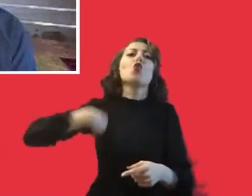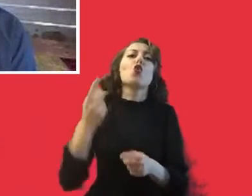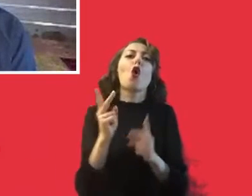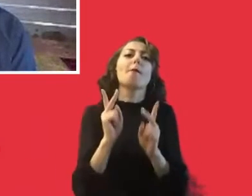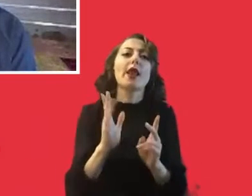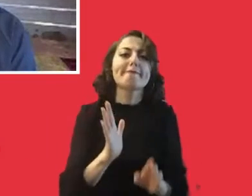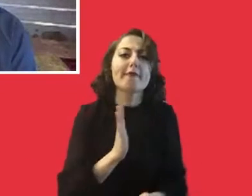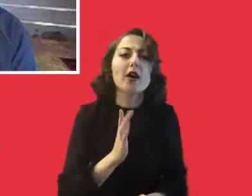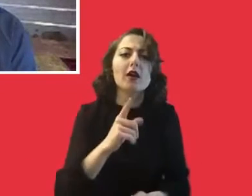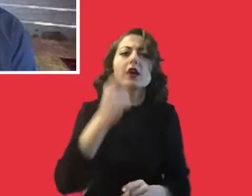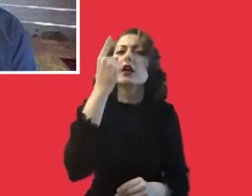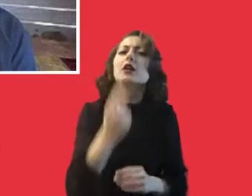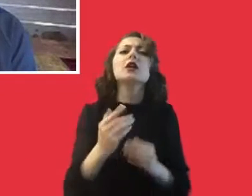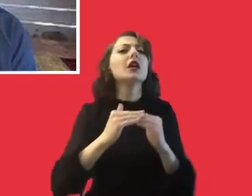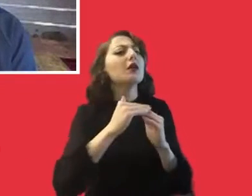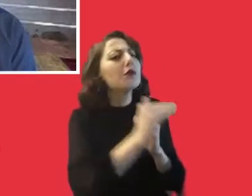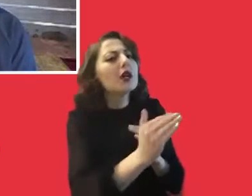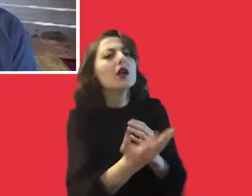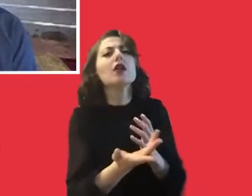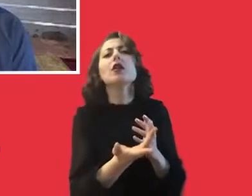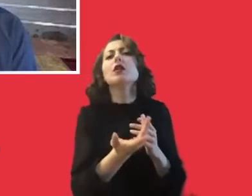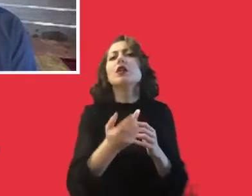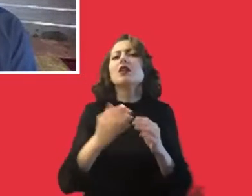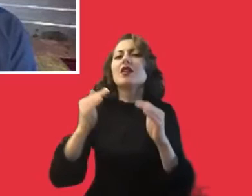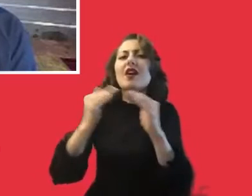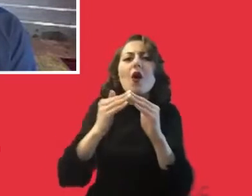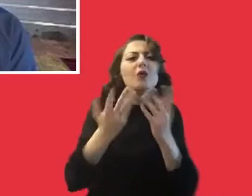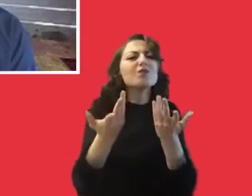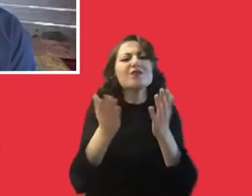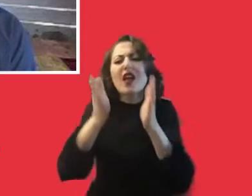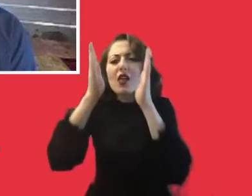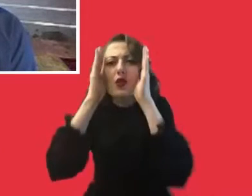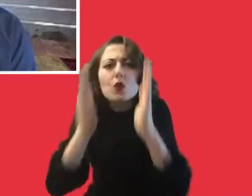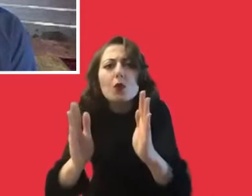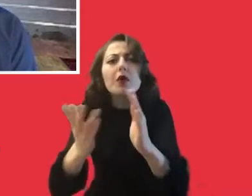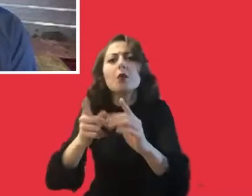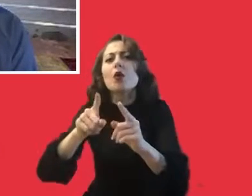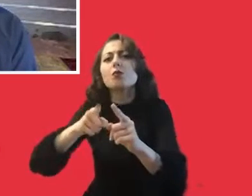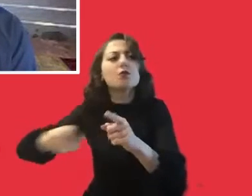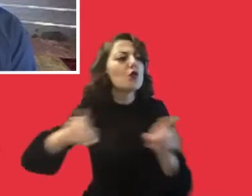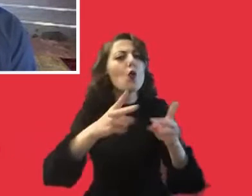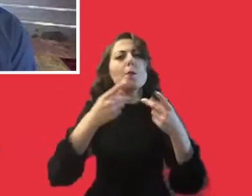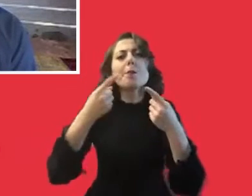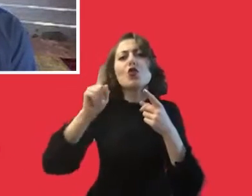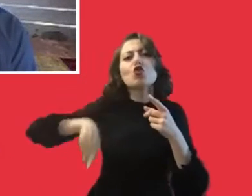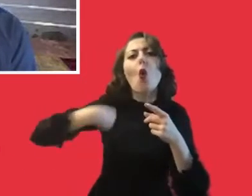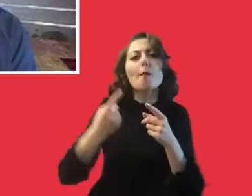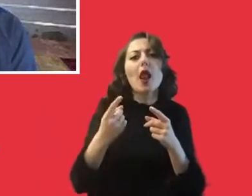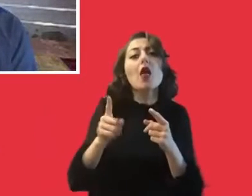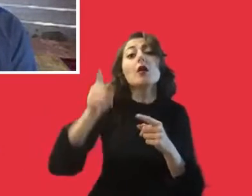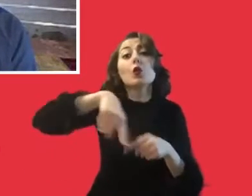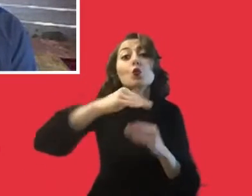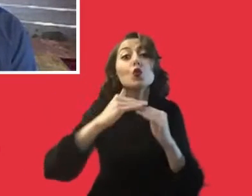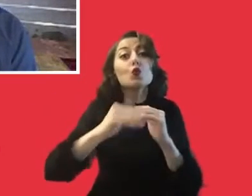certain norms. There are some power relations, and there are some hierarchical relations, and it is creating certain